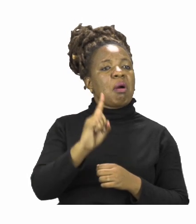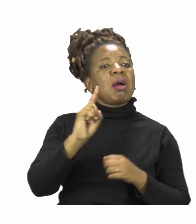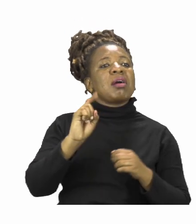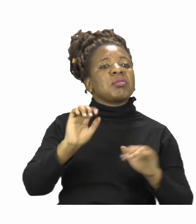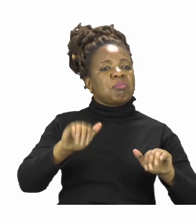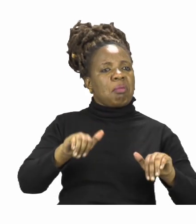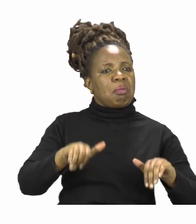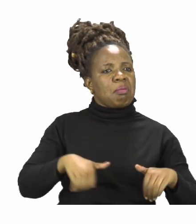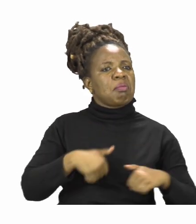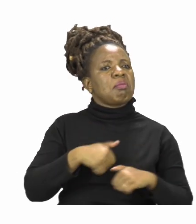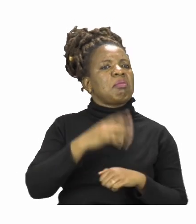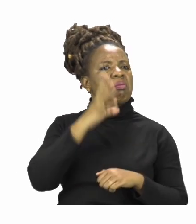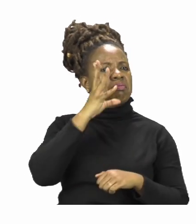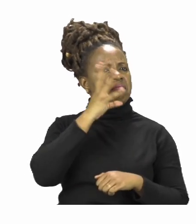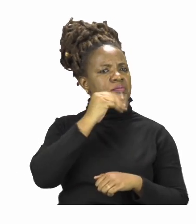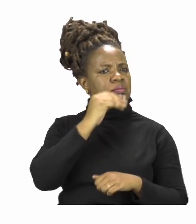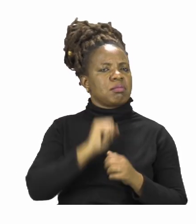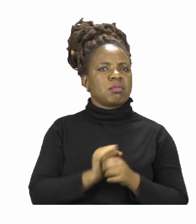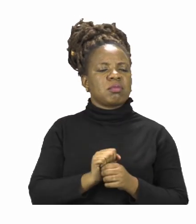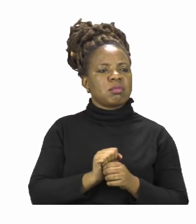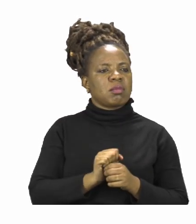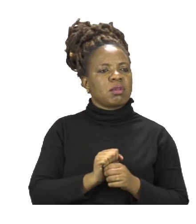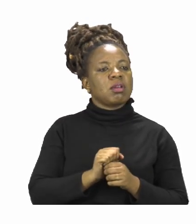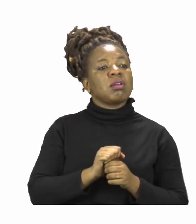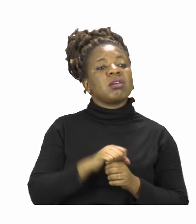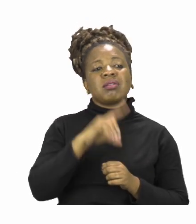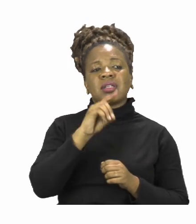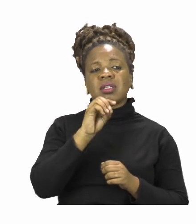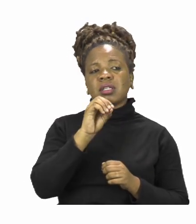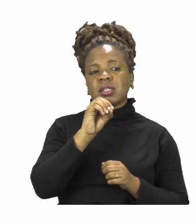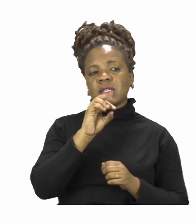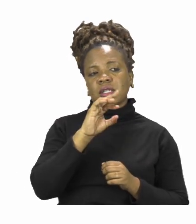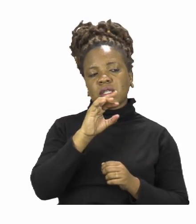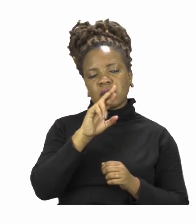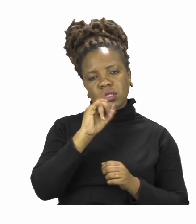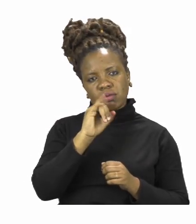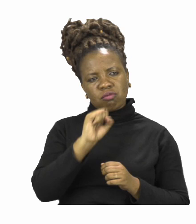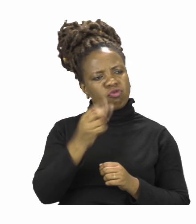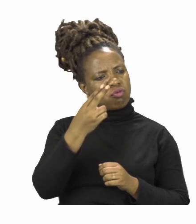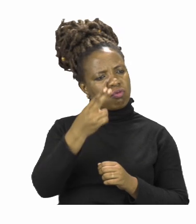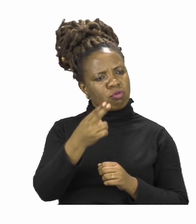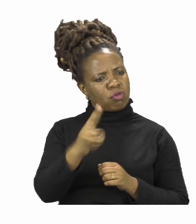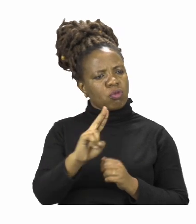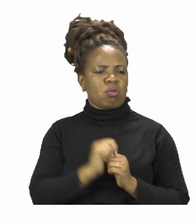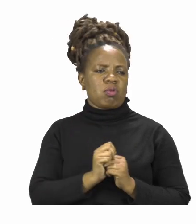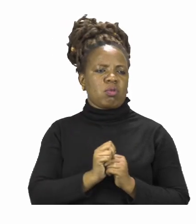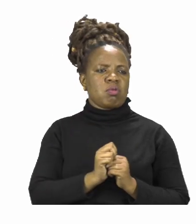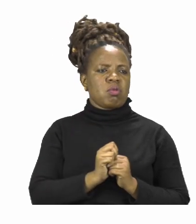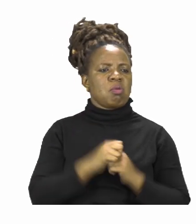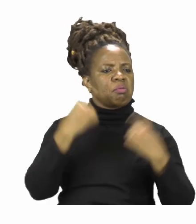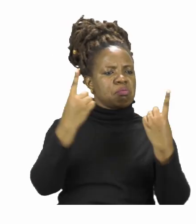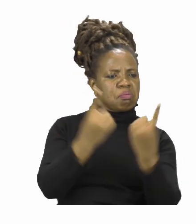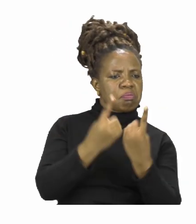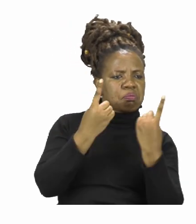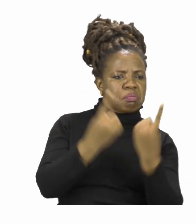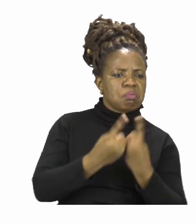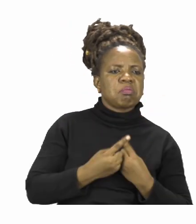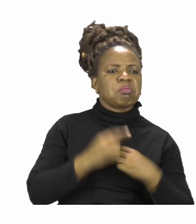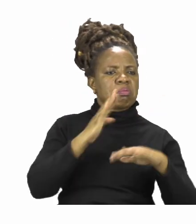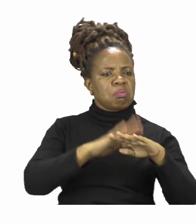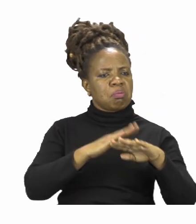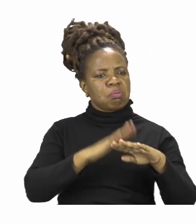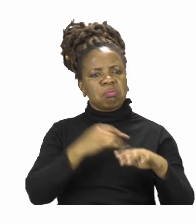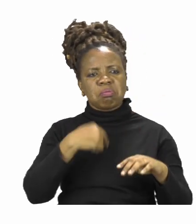No, that will not happen. You can't get the disease from playing with me or touching me.